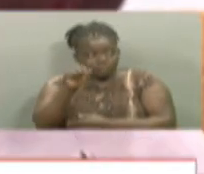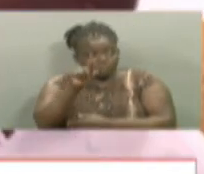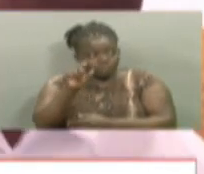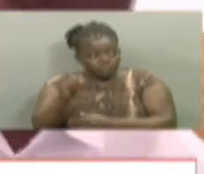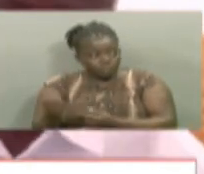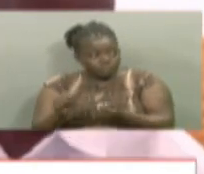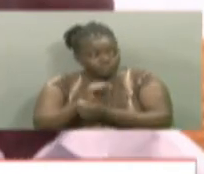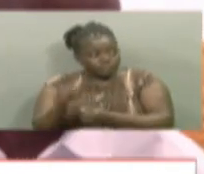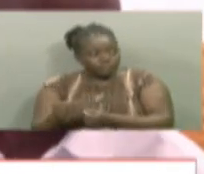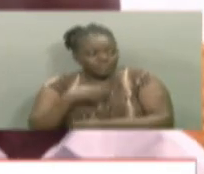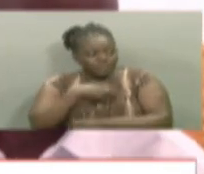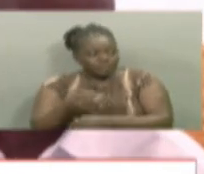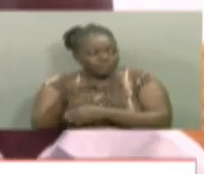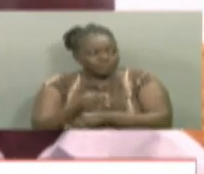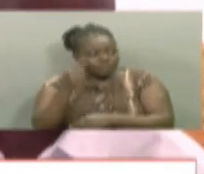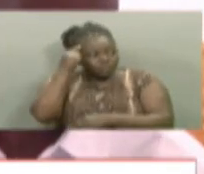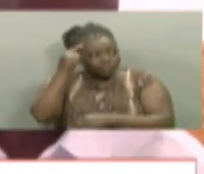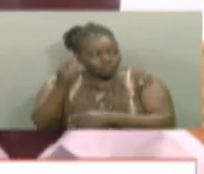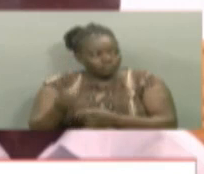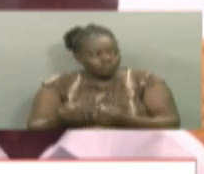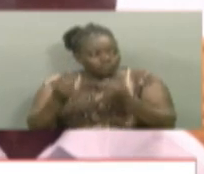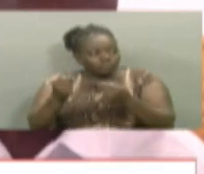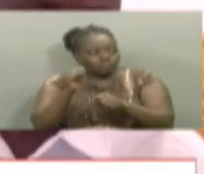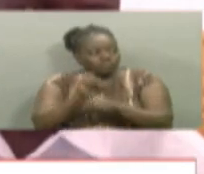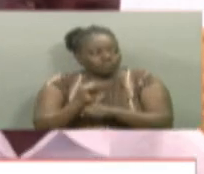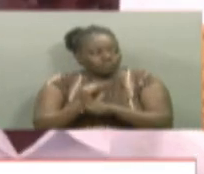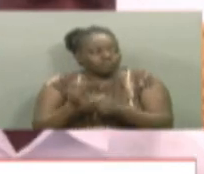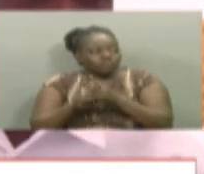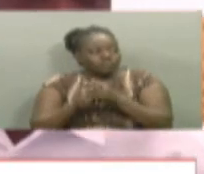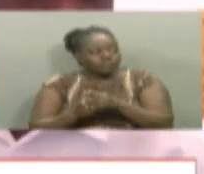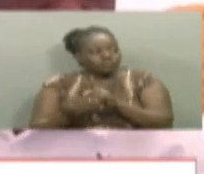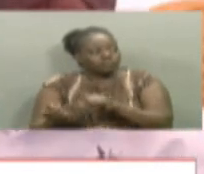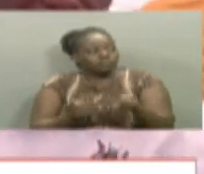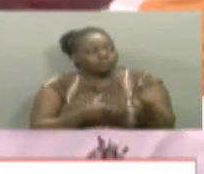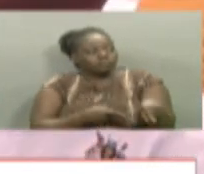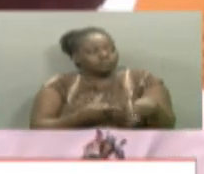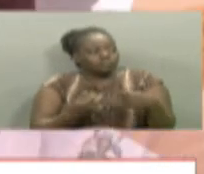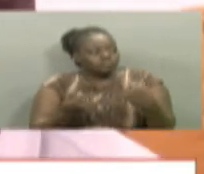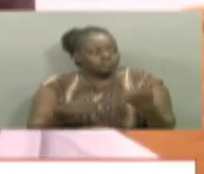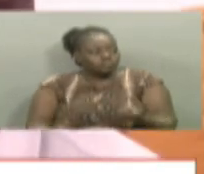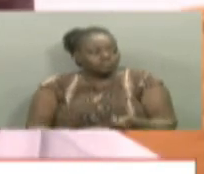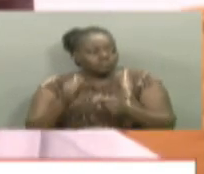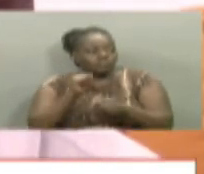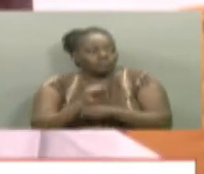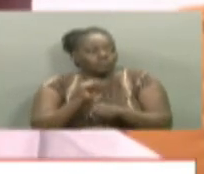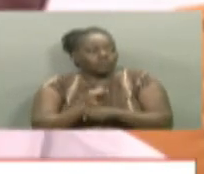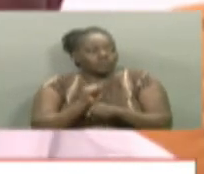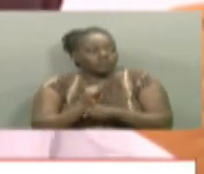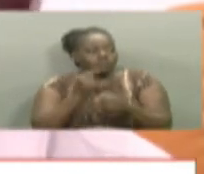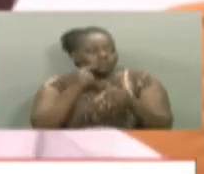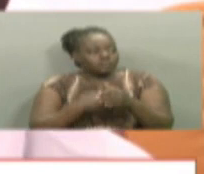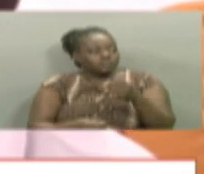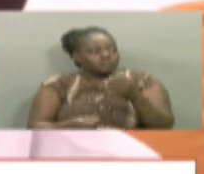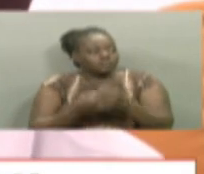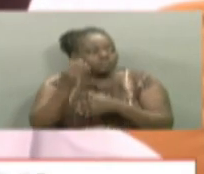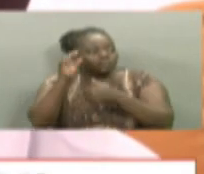kitanudde minisita w'ebyemirimu n'entambula General Katumba amala okugumbula bayinginiya abeesuulirayo gwa naggamba nga bakola emirimu bagamba nti be